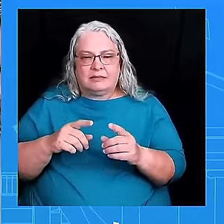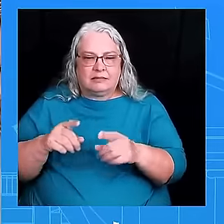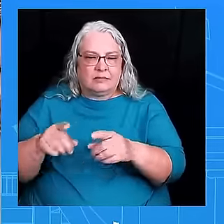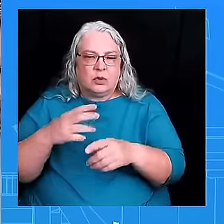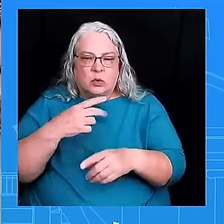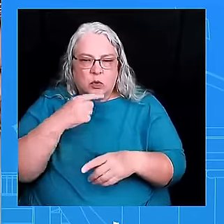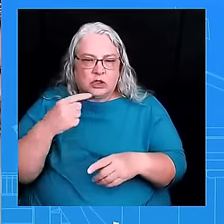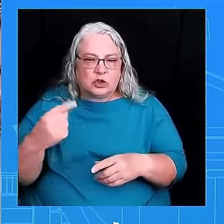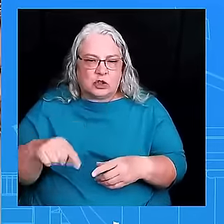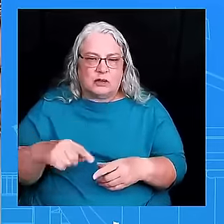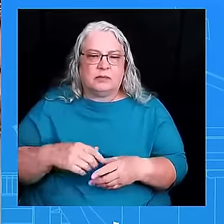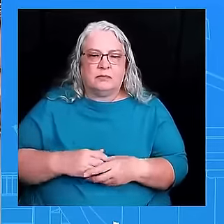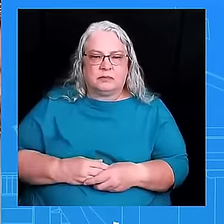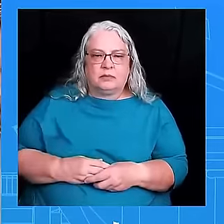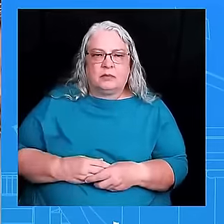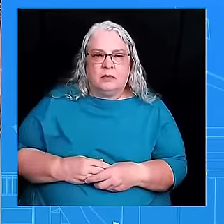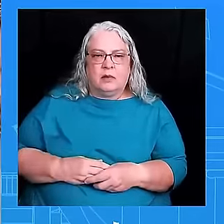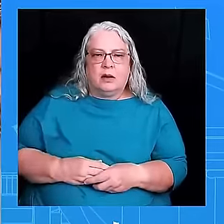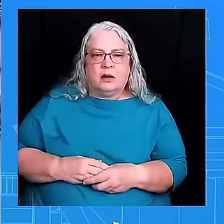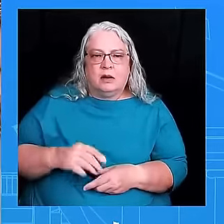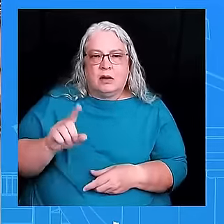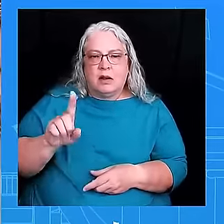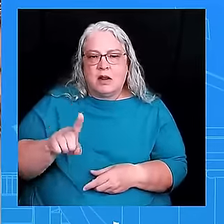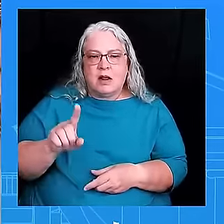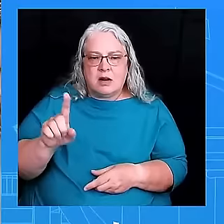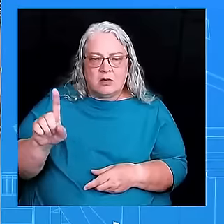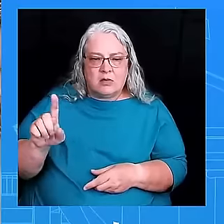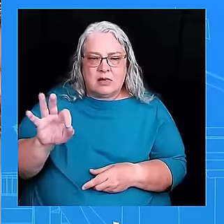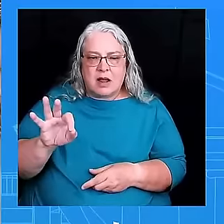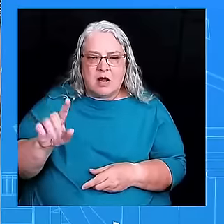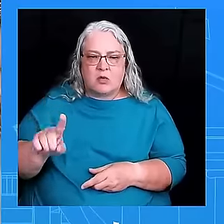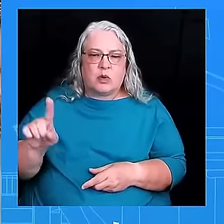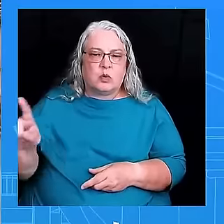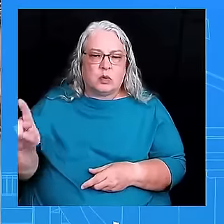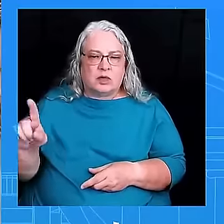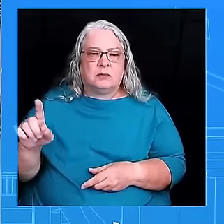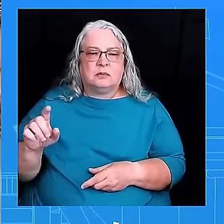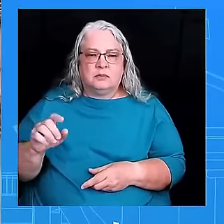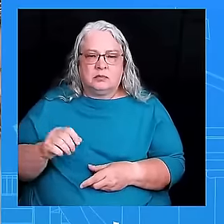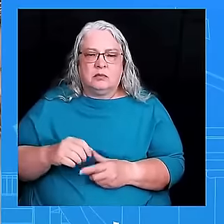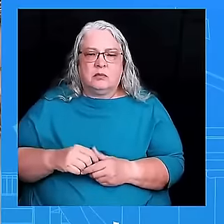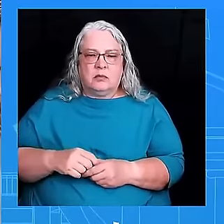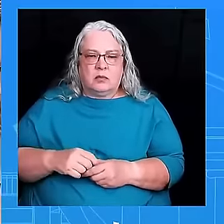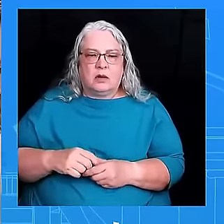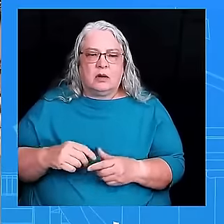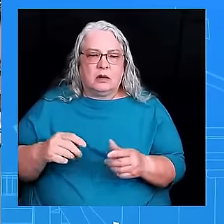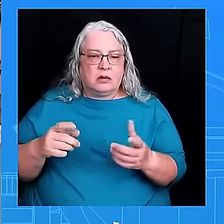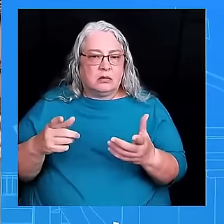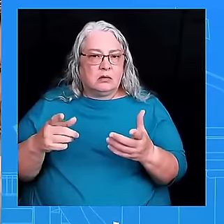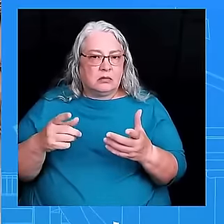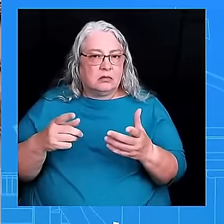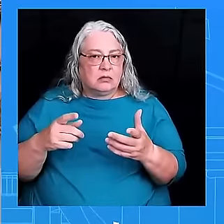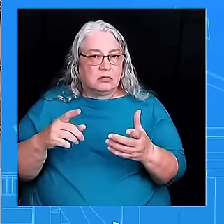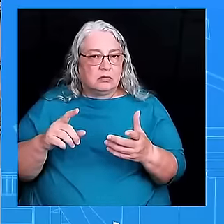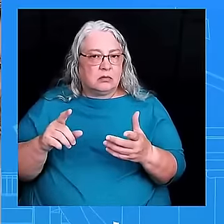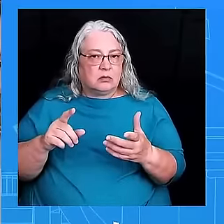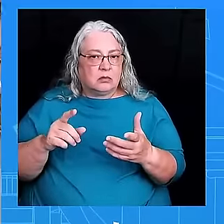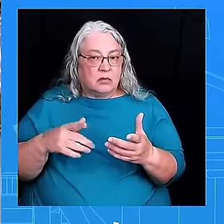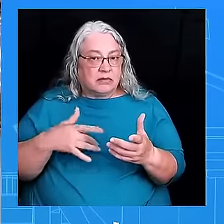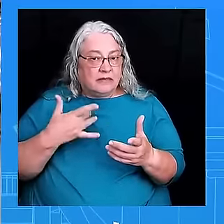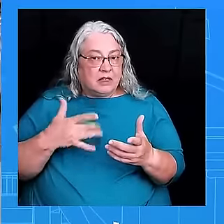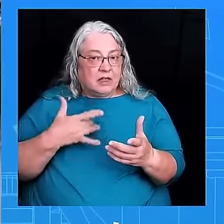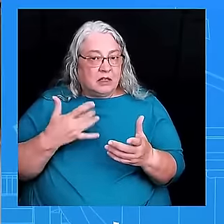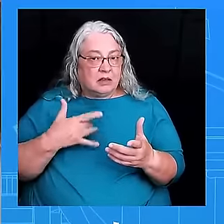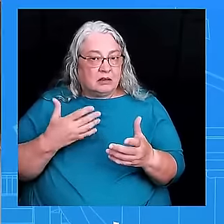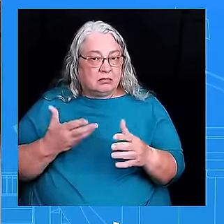you say from where you sit now whether you think the death penalty would have been an appropriate end, or